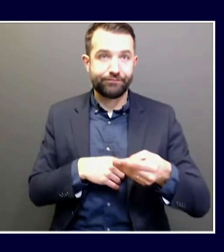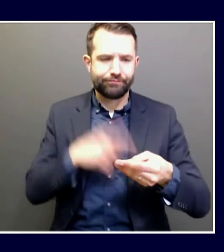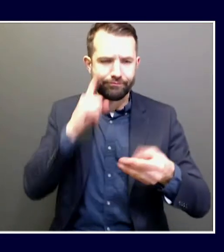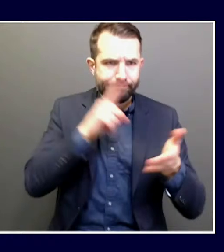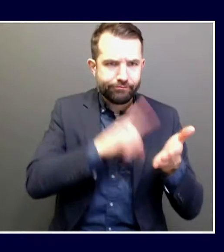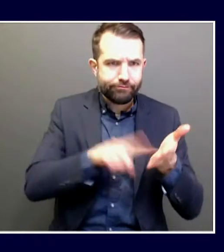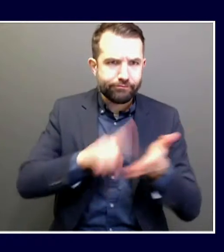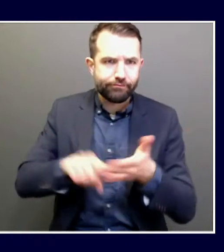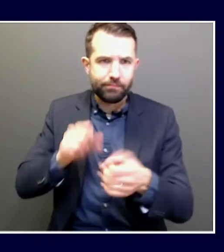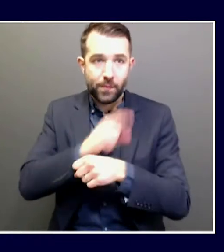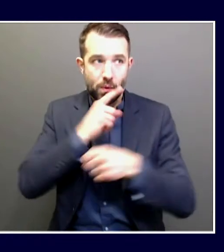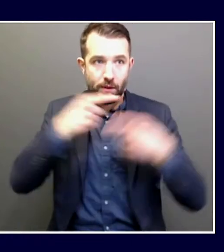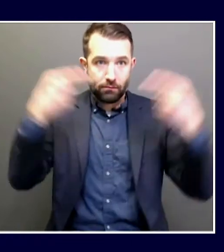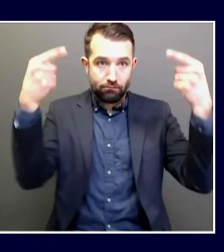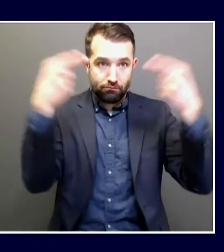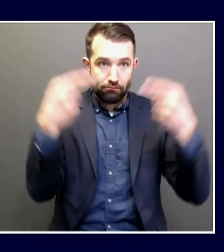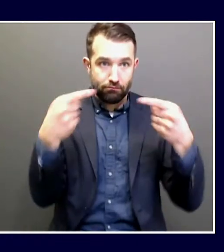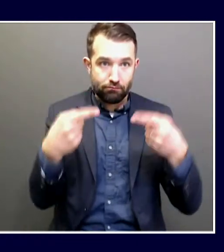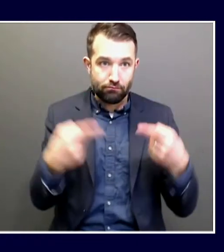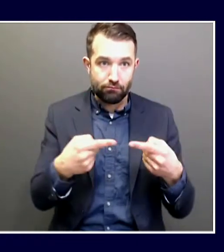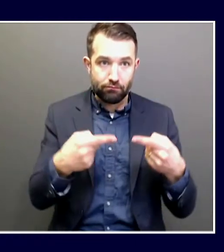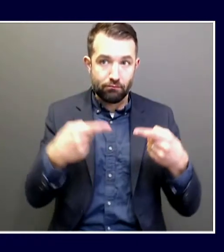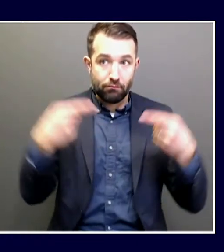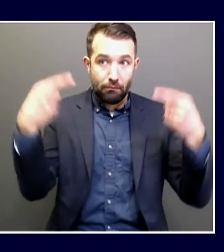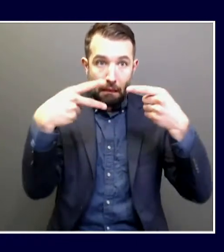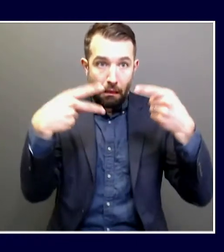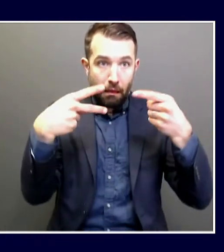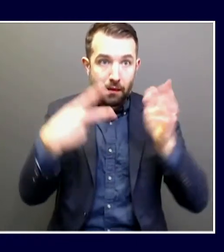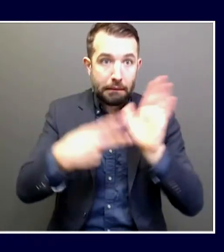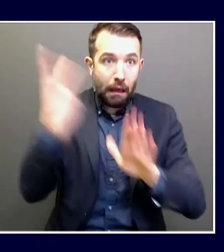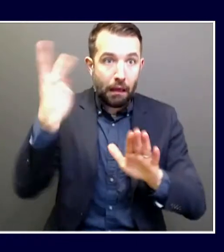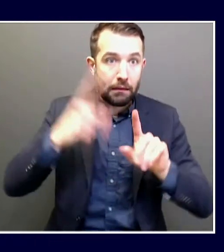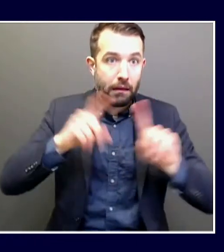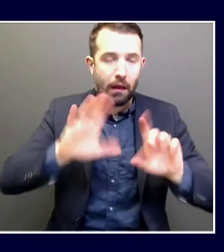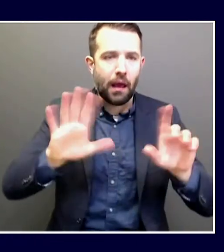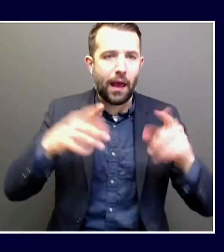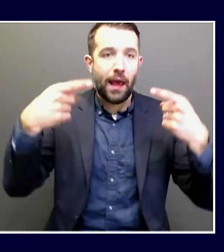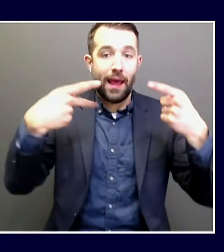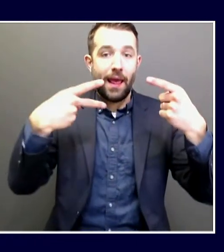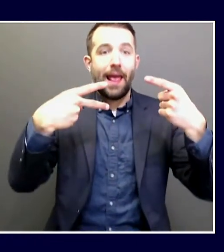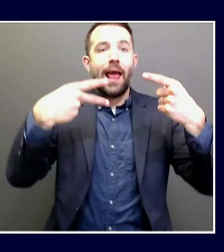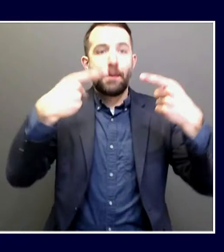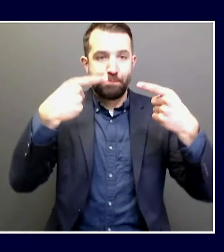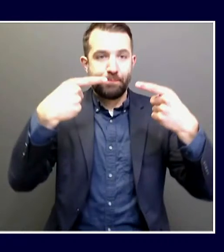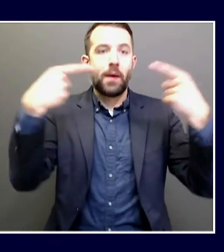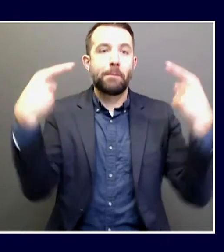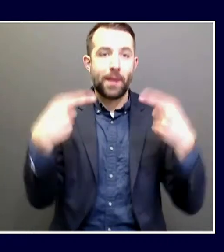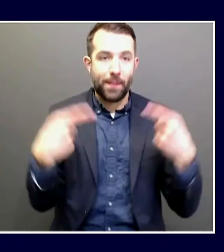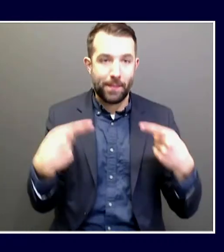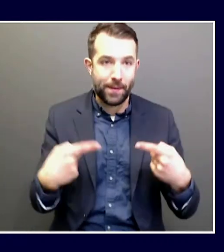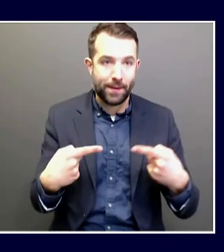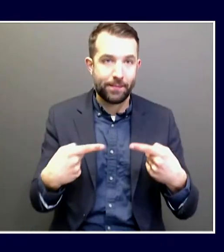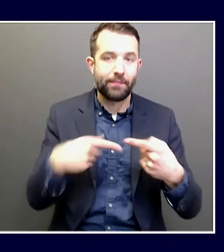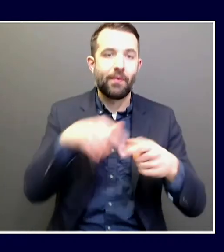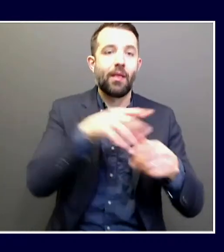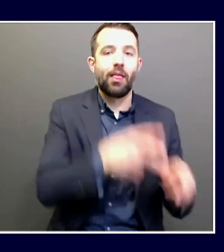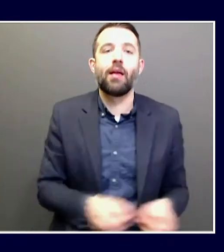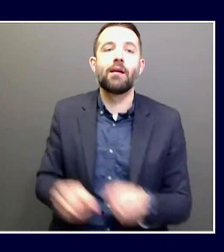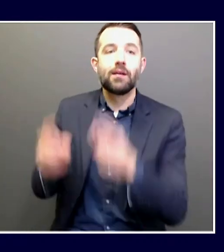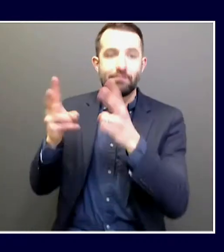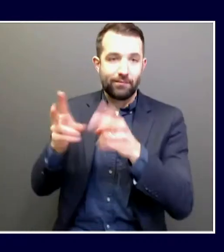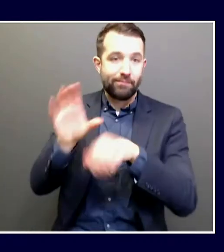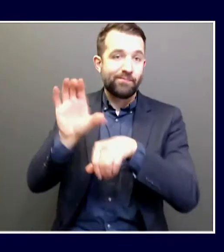takes us and every other state and large city time. We've talked about this before throughout the